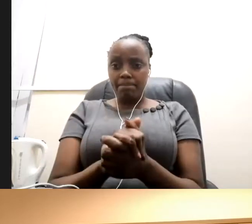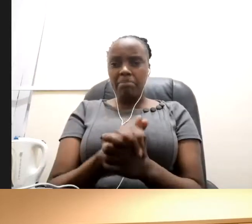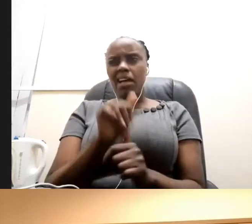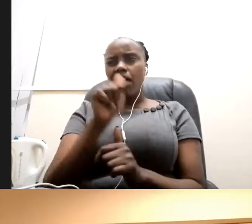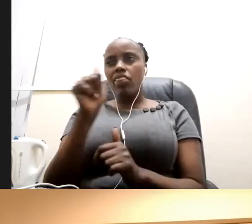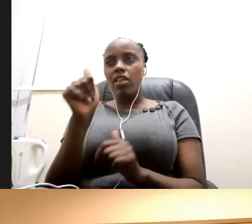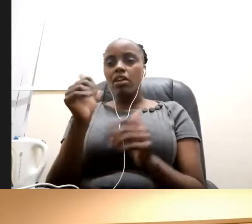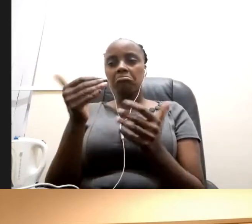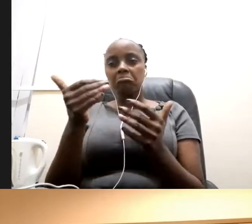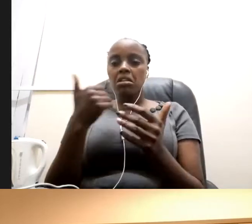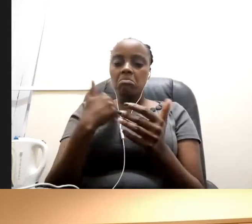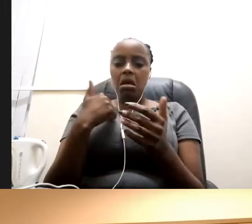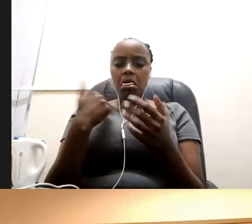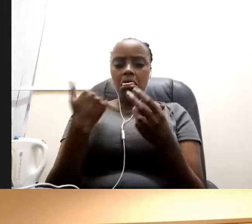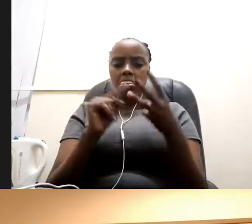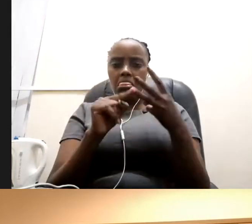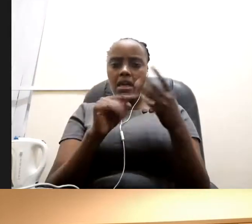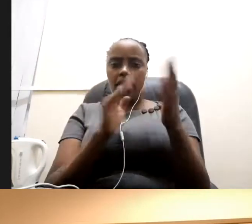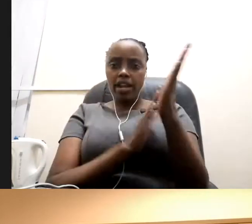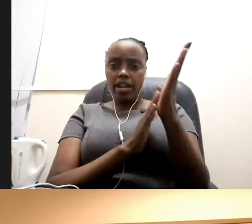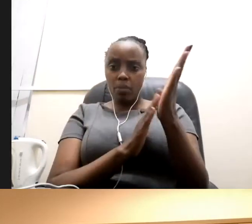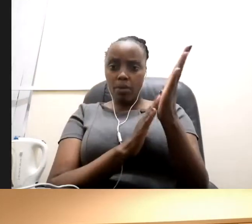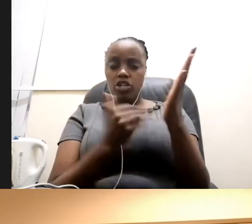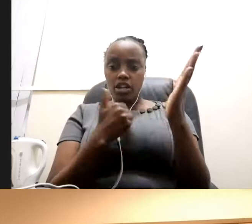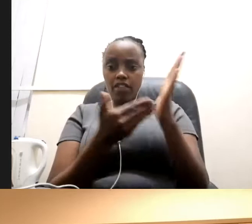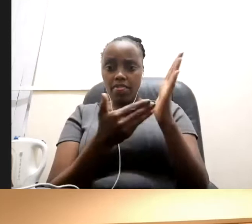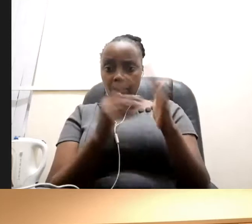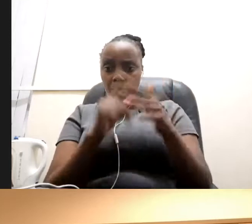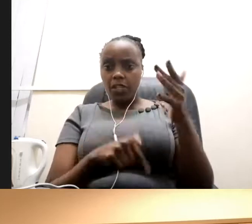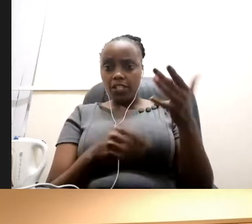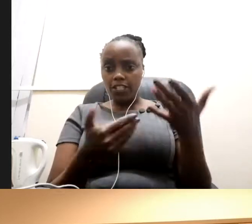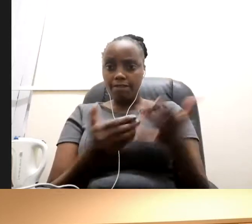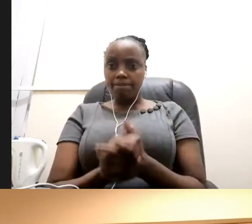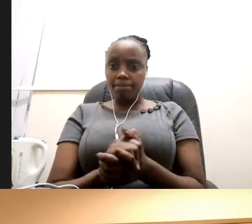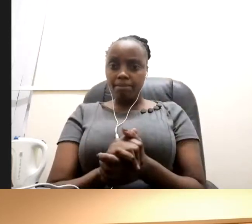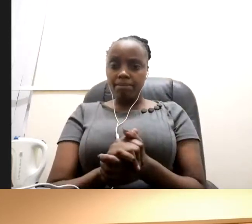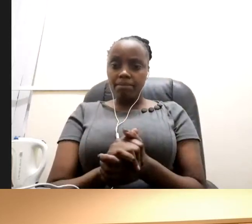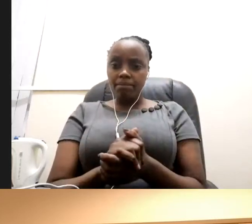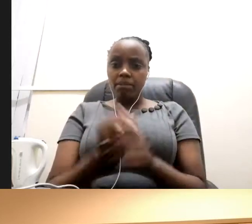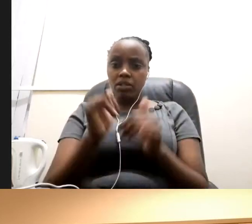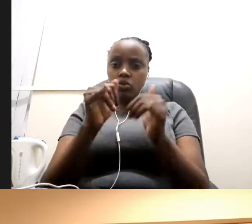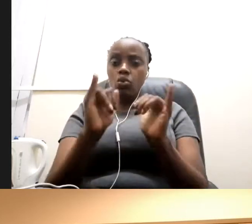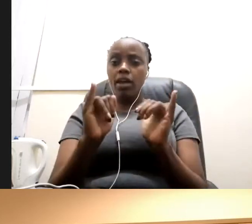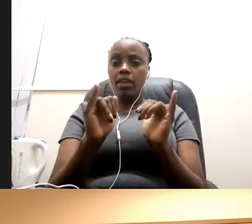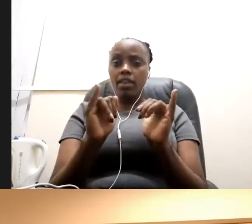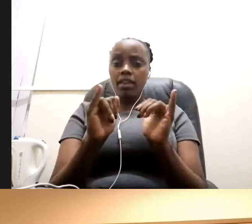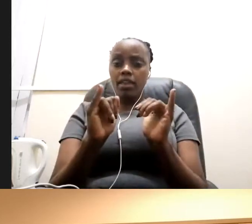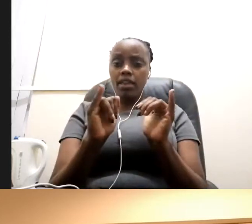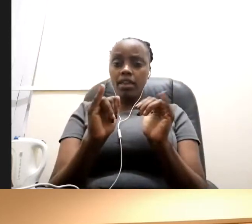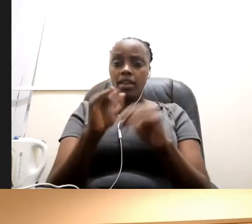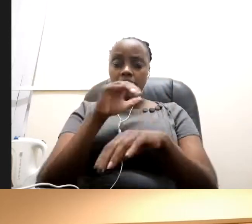In my third recommendation is to get the